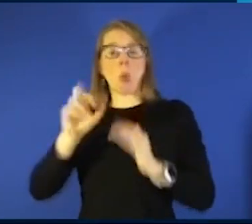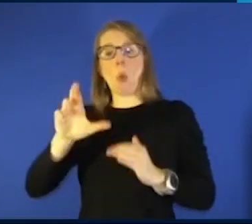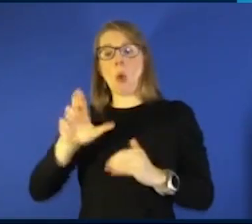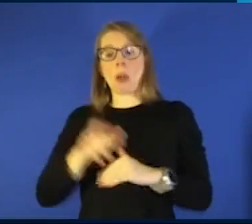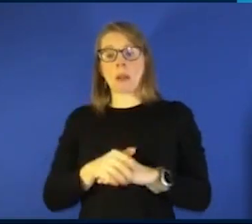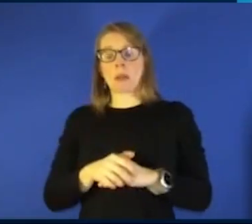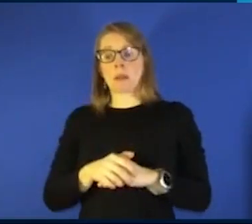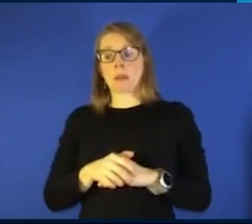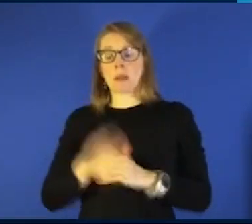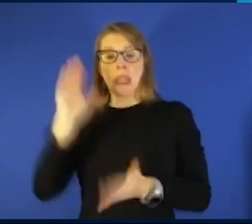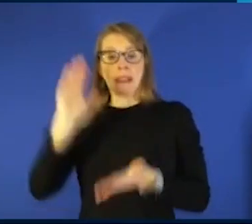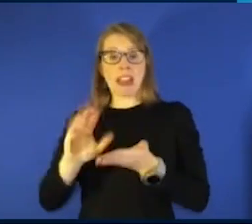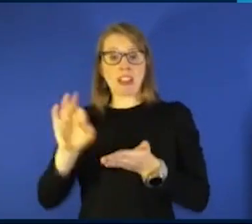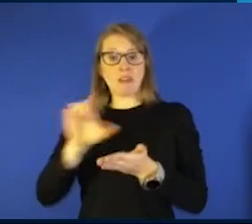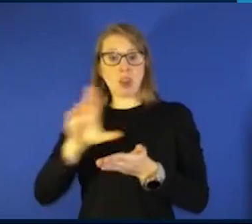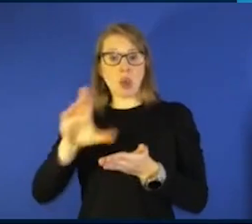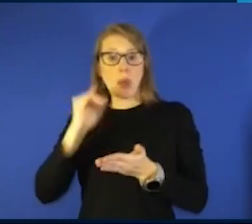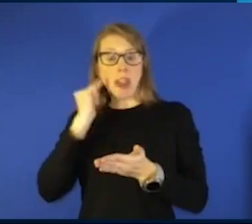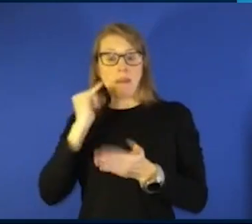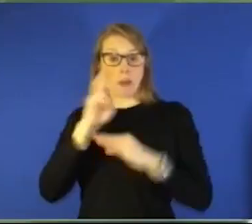in areas where there's more masking?